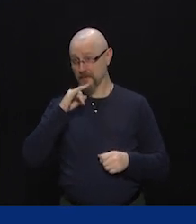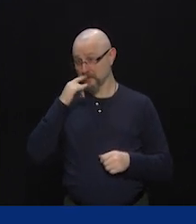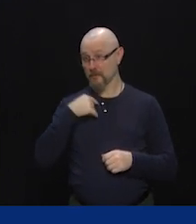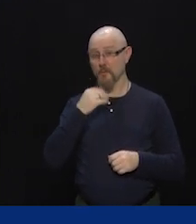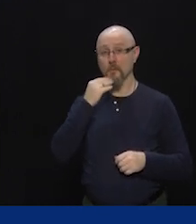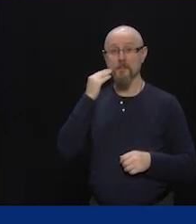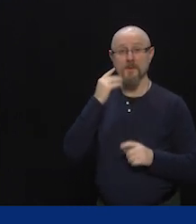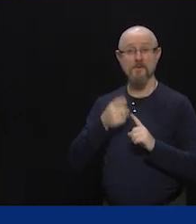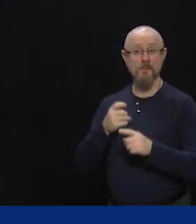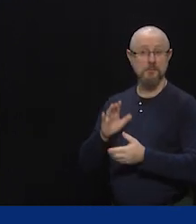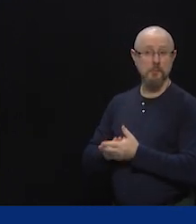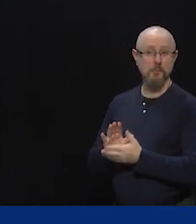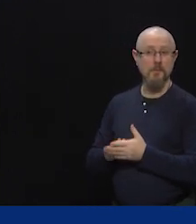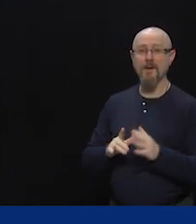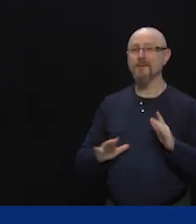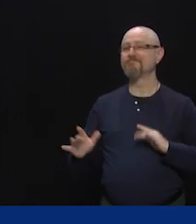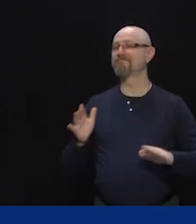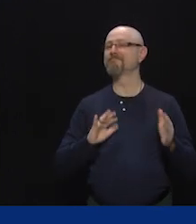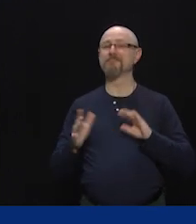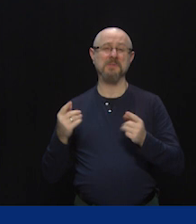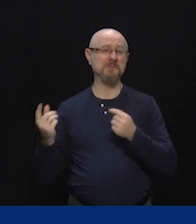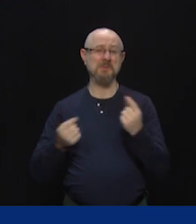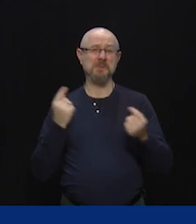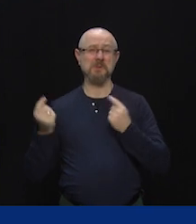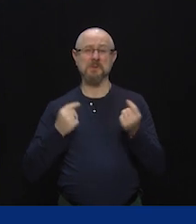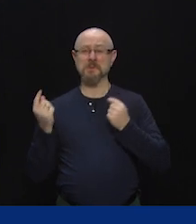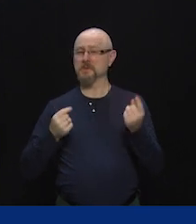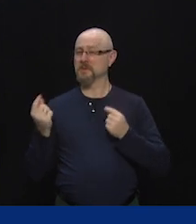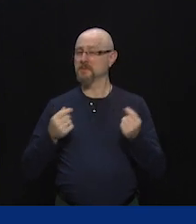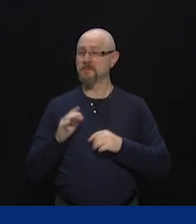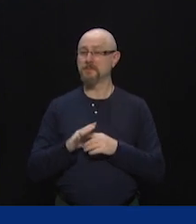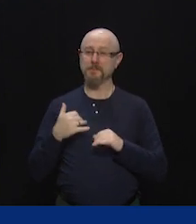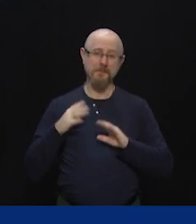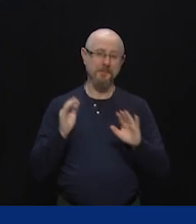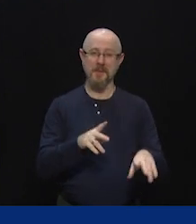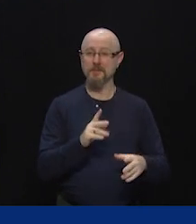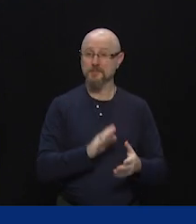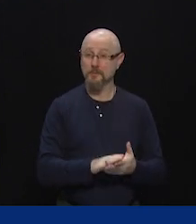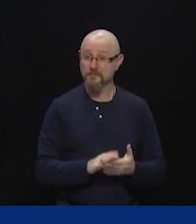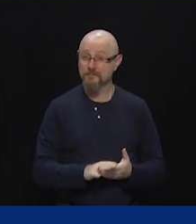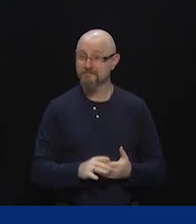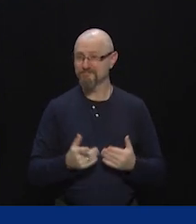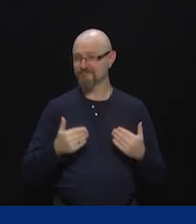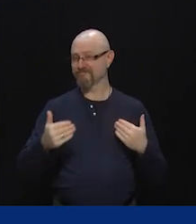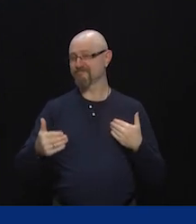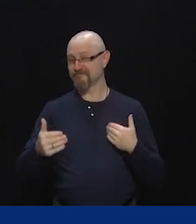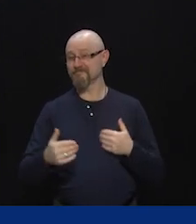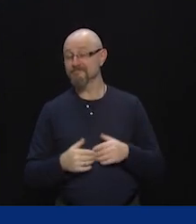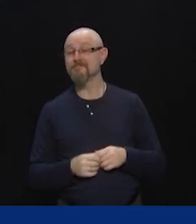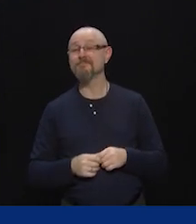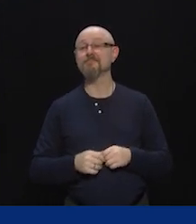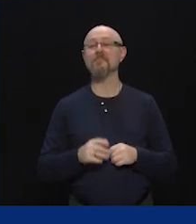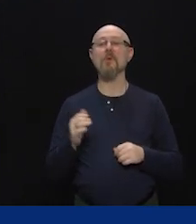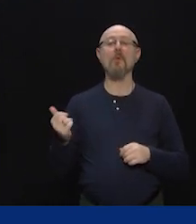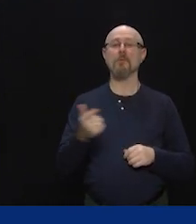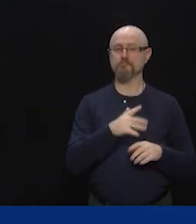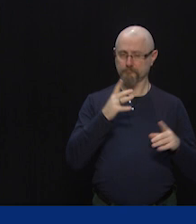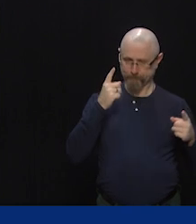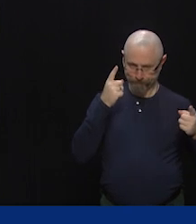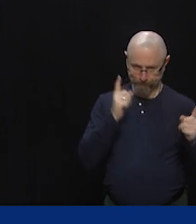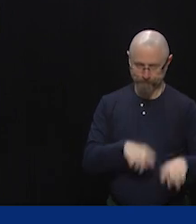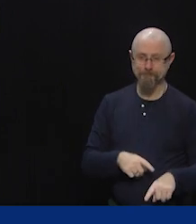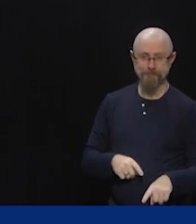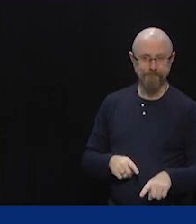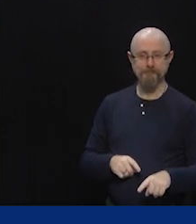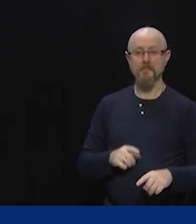excitement over the holidays. But the kids will be going back to school, and all of us agree we have a strong public interest in